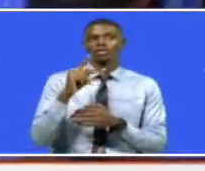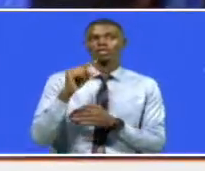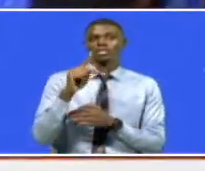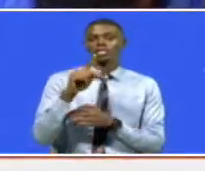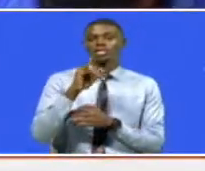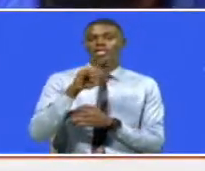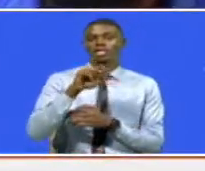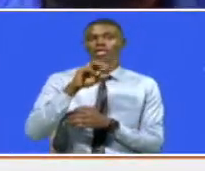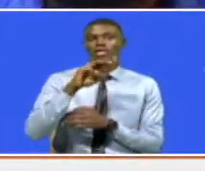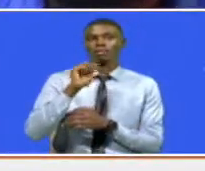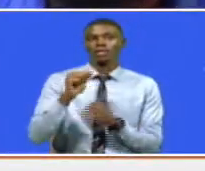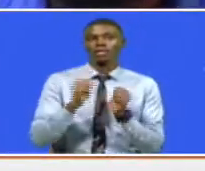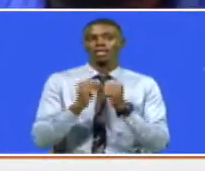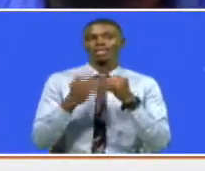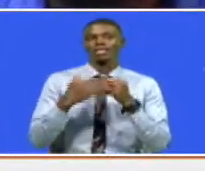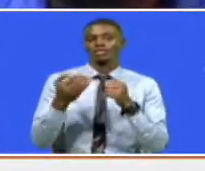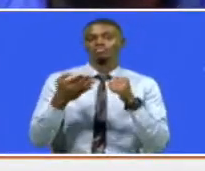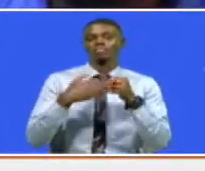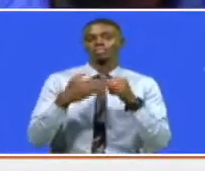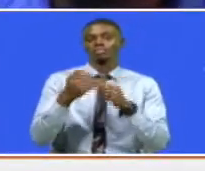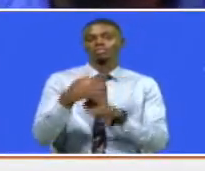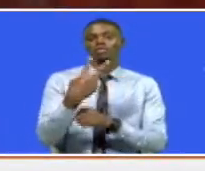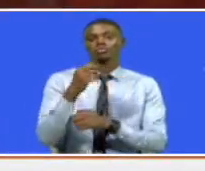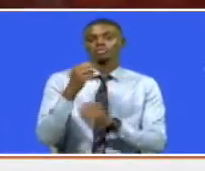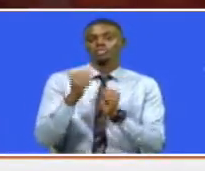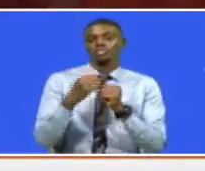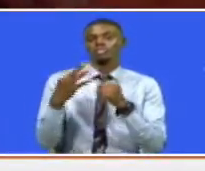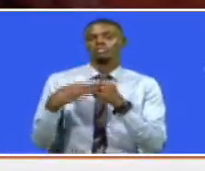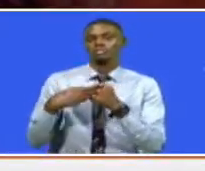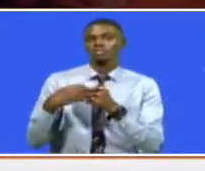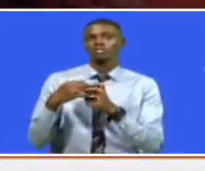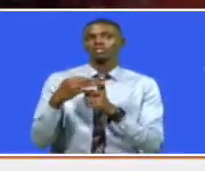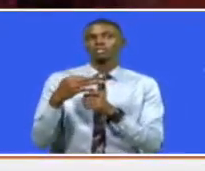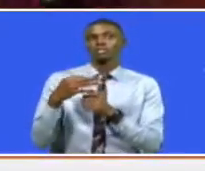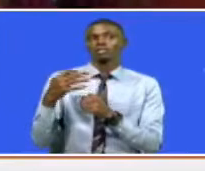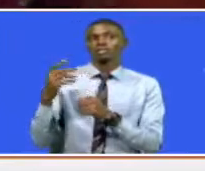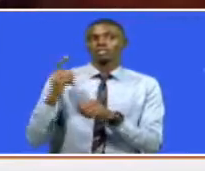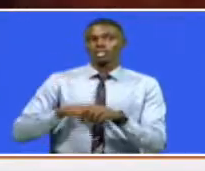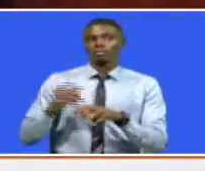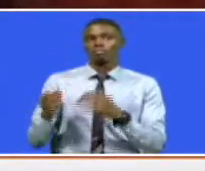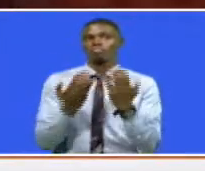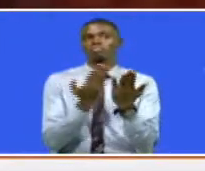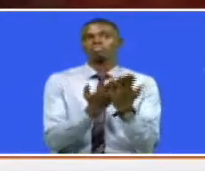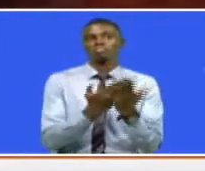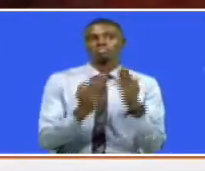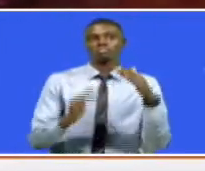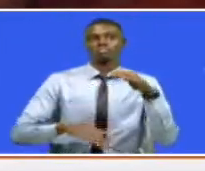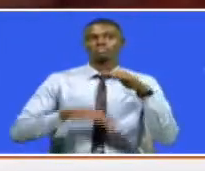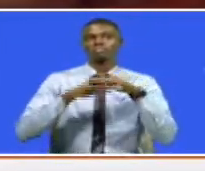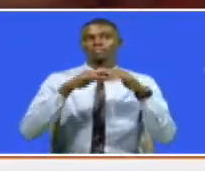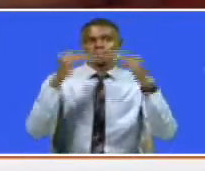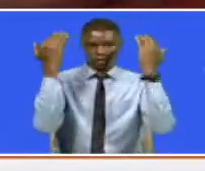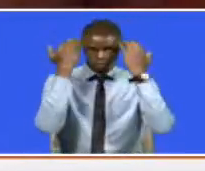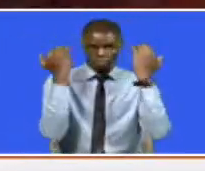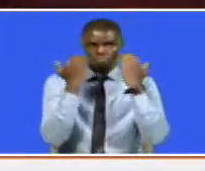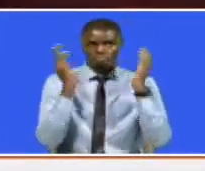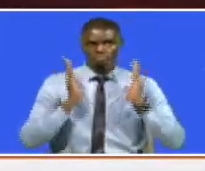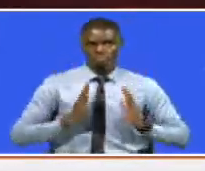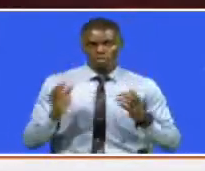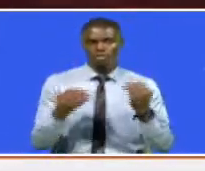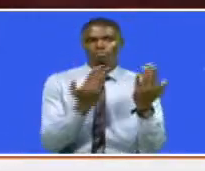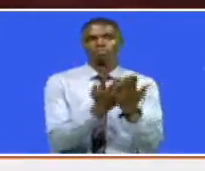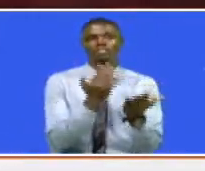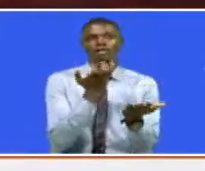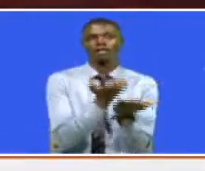in Kilimani on the 19th of September 2018. During final submissions, senior state prosecutor Wangui Gishohe submitted